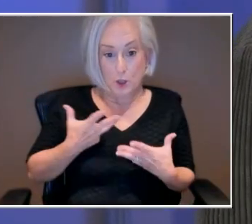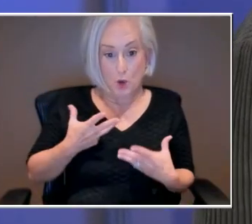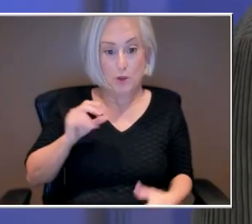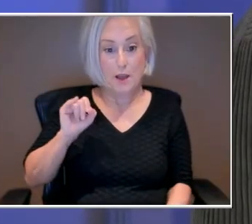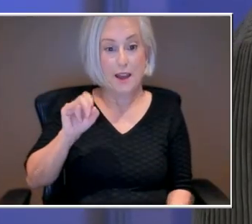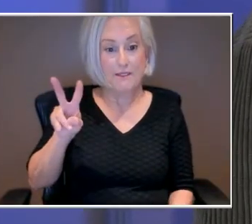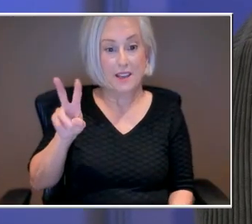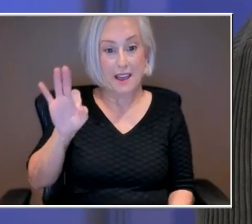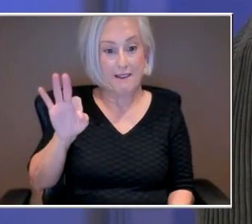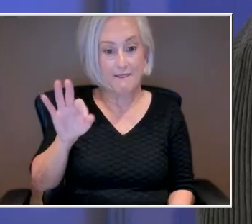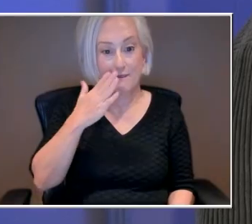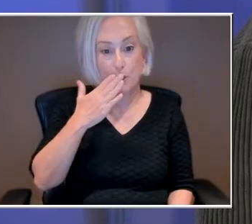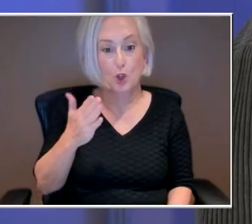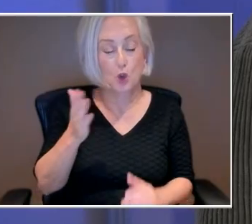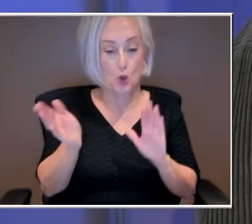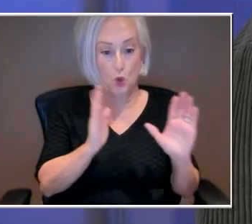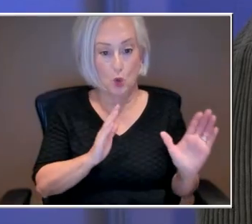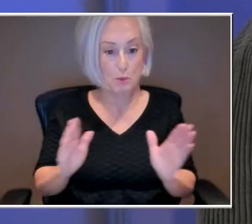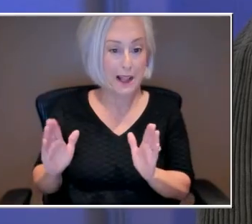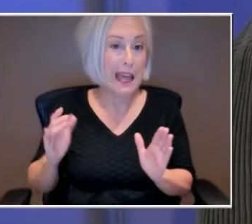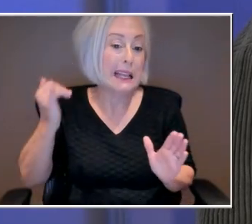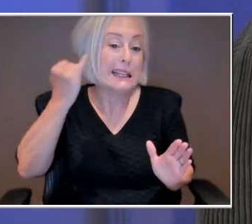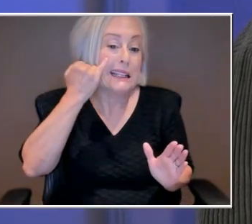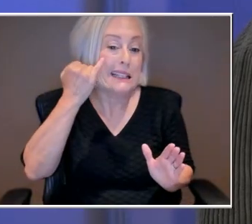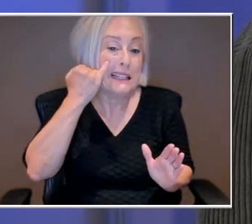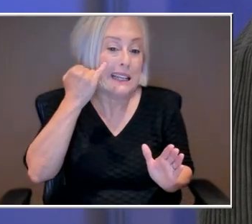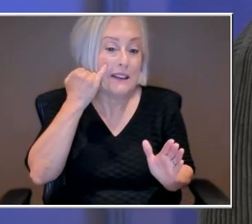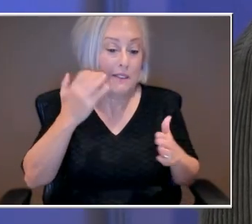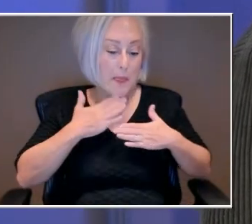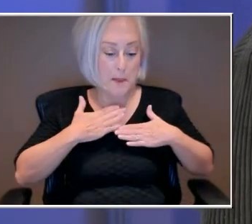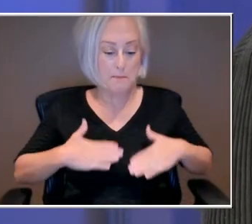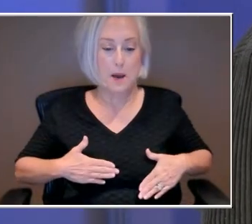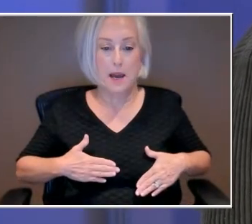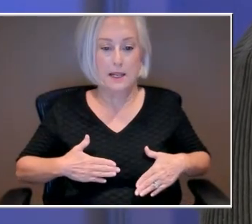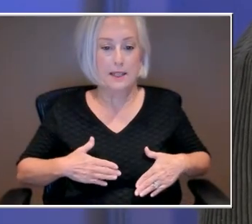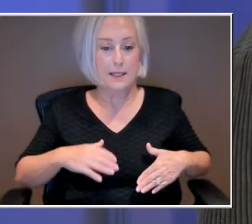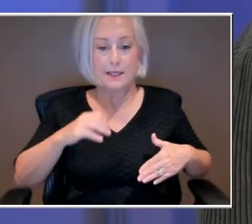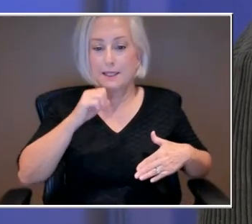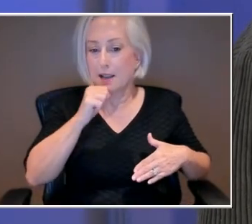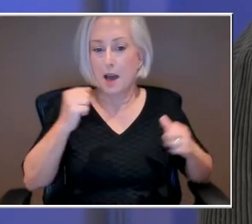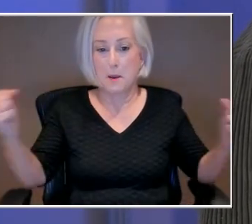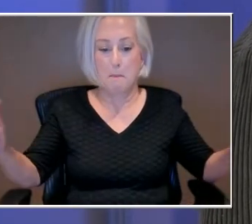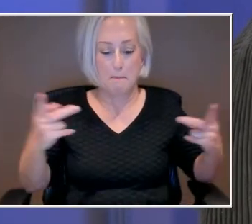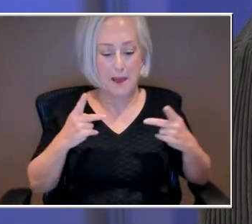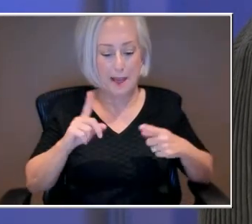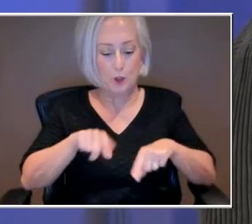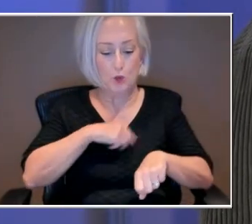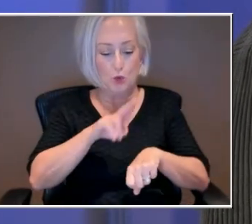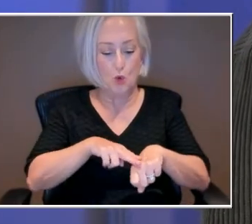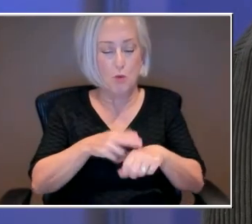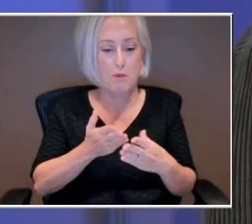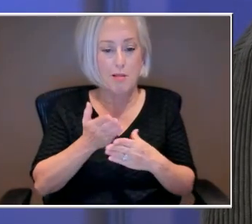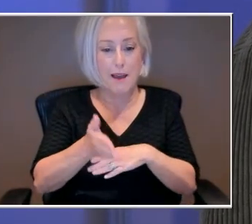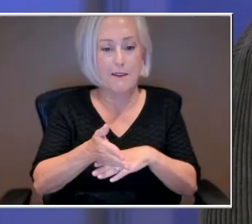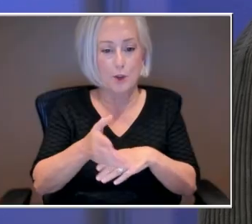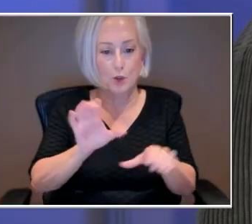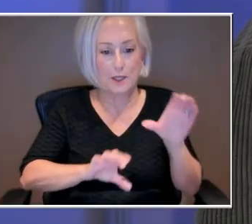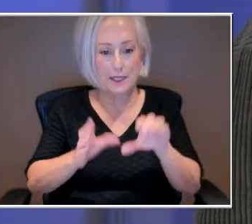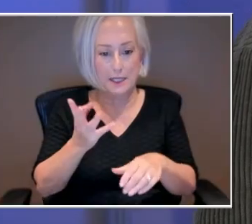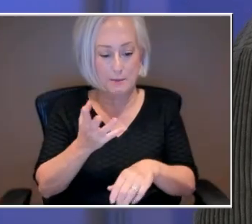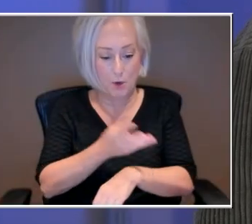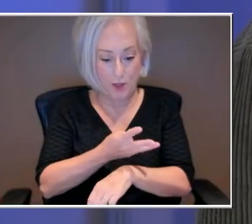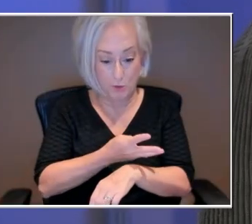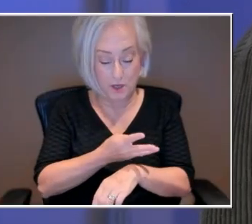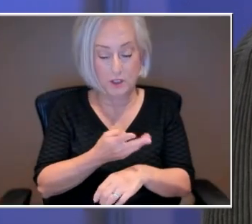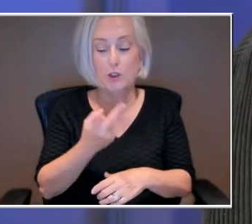plan, just in case, our bodies did not return to normal after chemo. So we both did egg